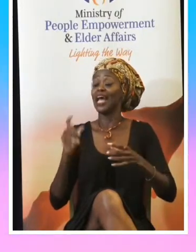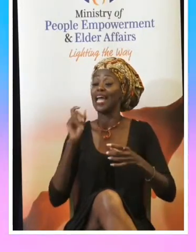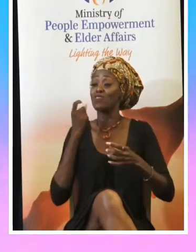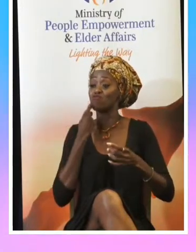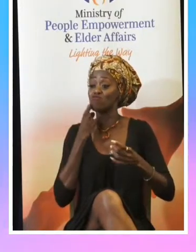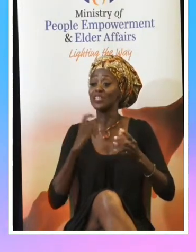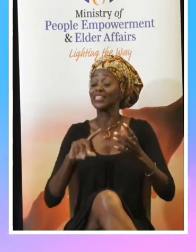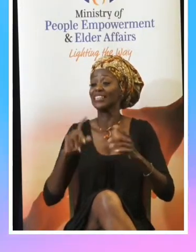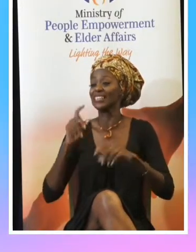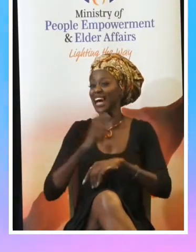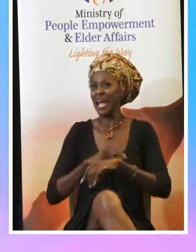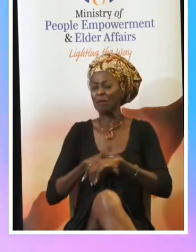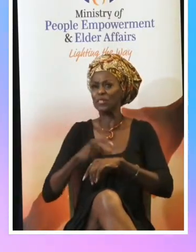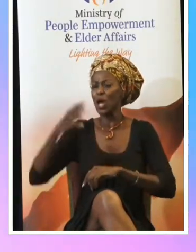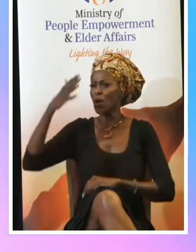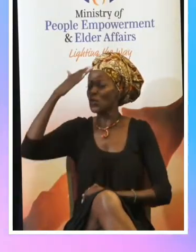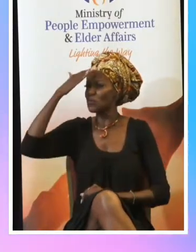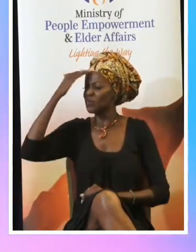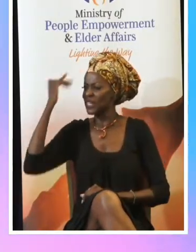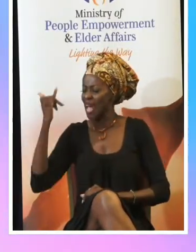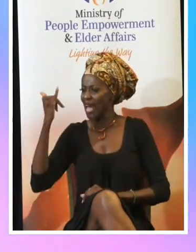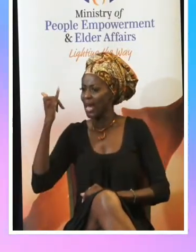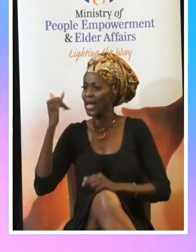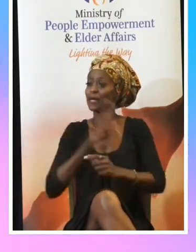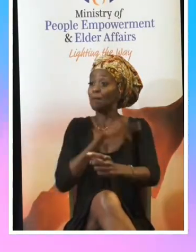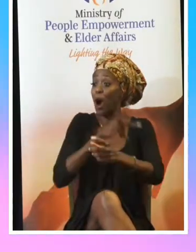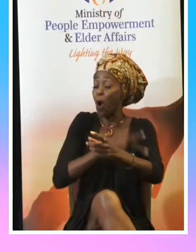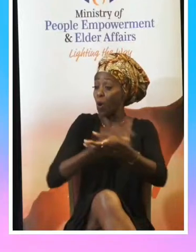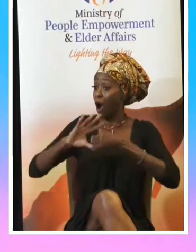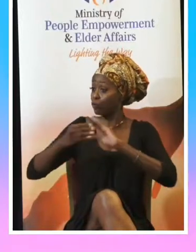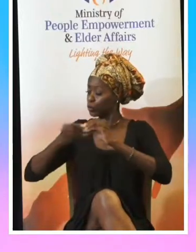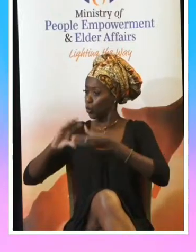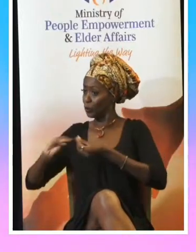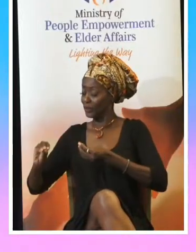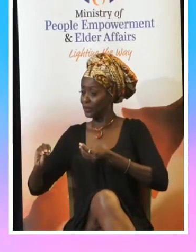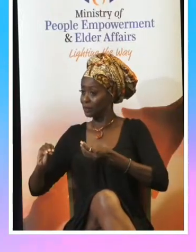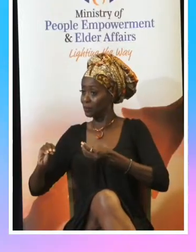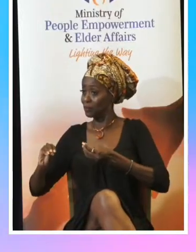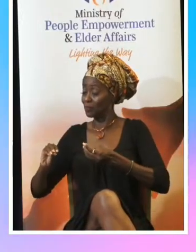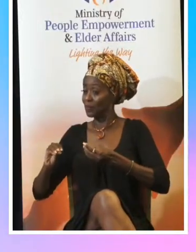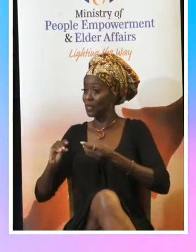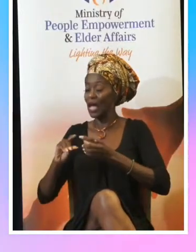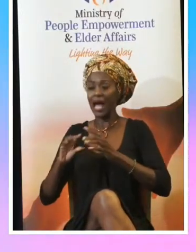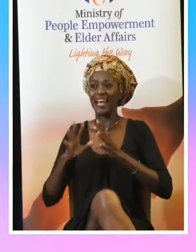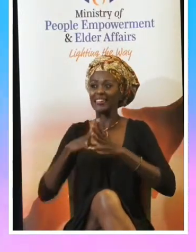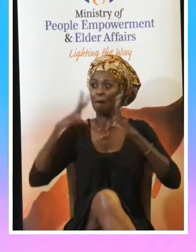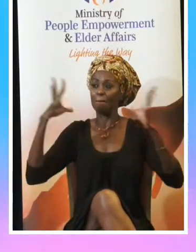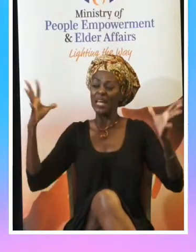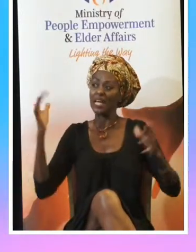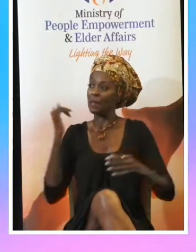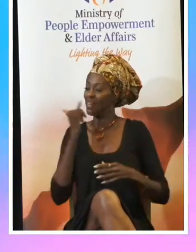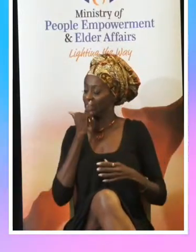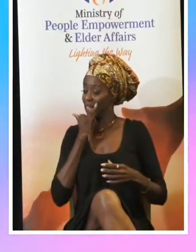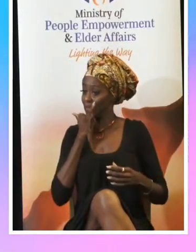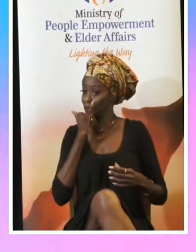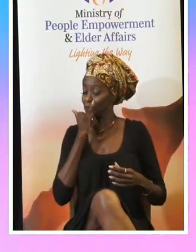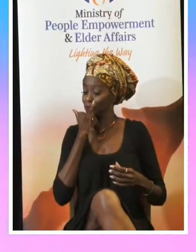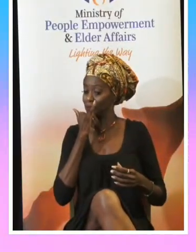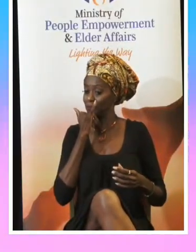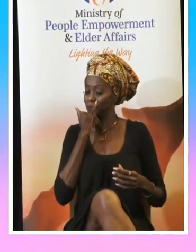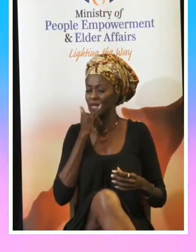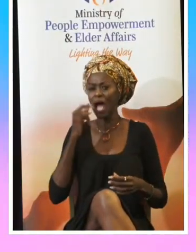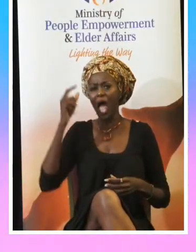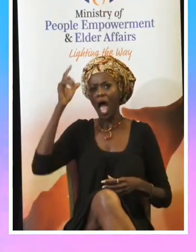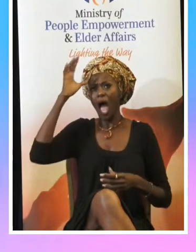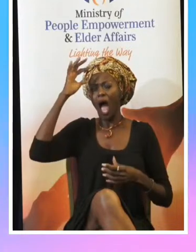should not be part of who we are. But it is a very big mistake that we are making. And I believe when